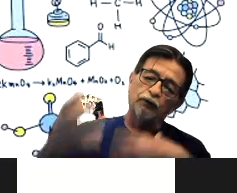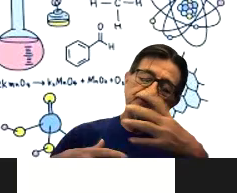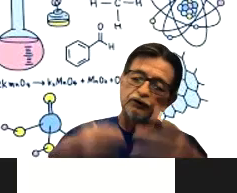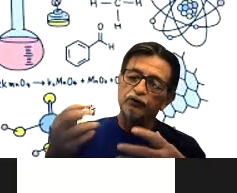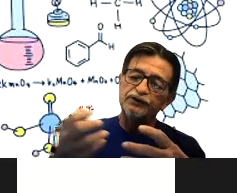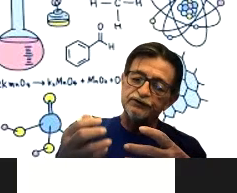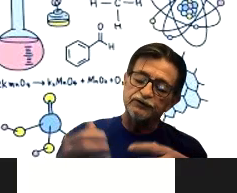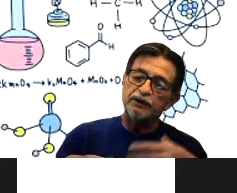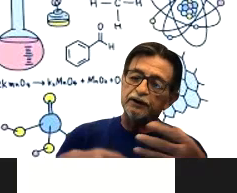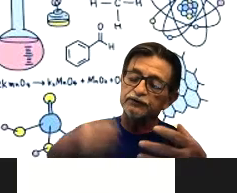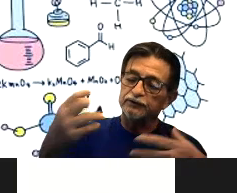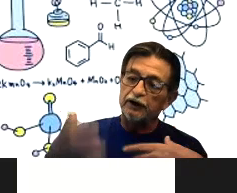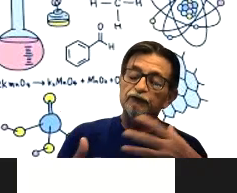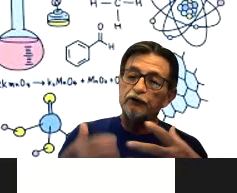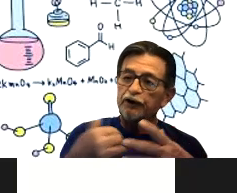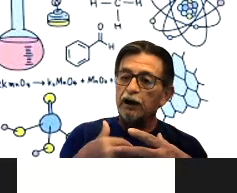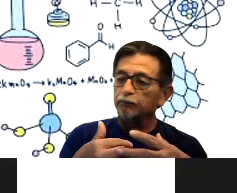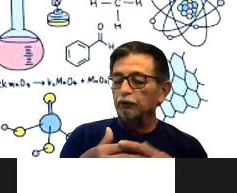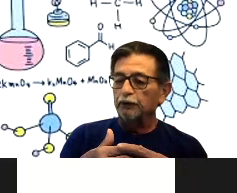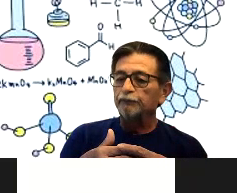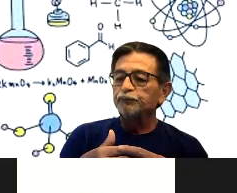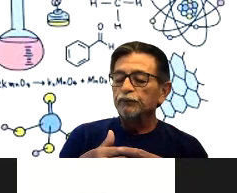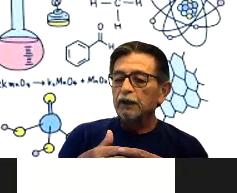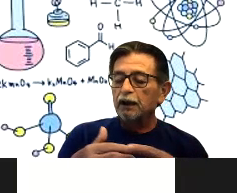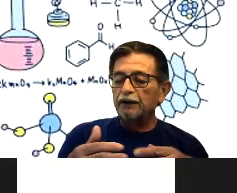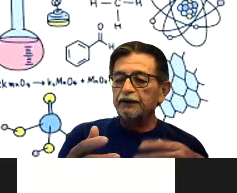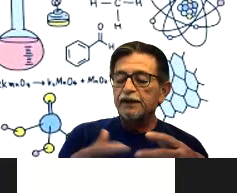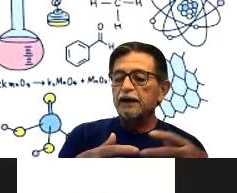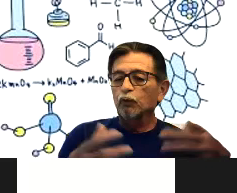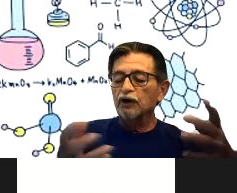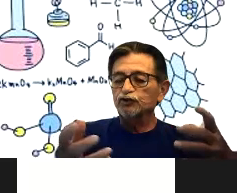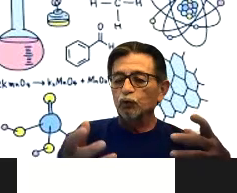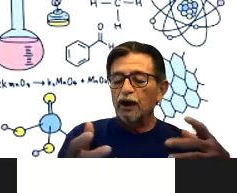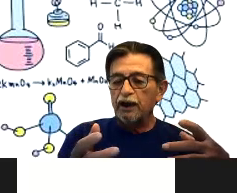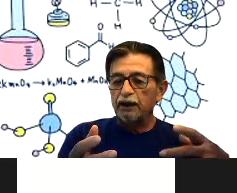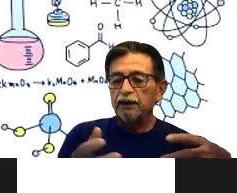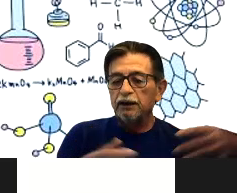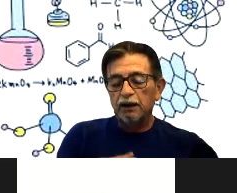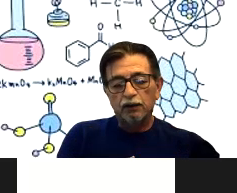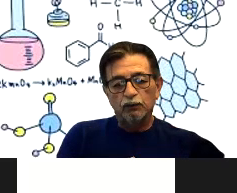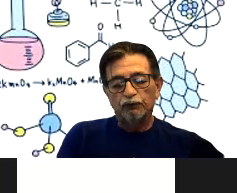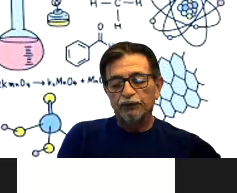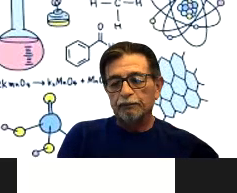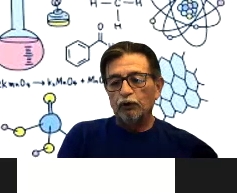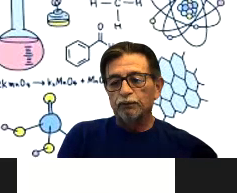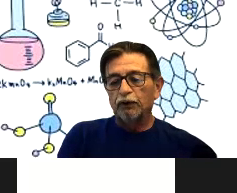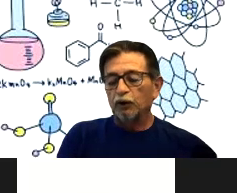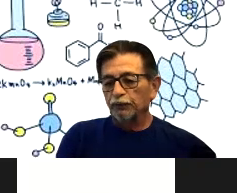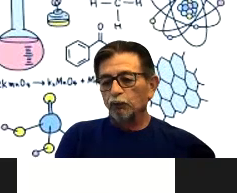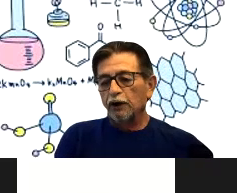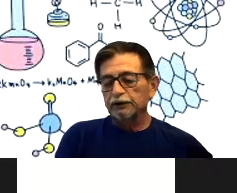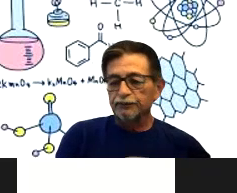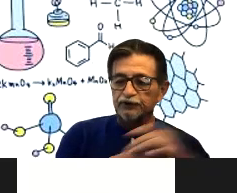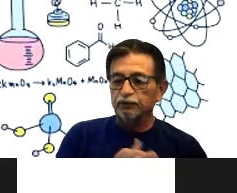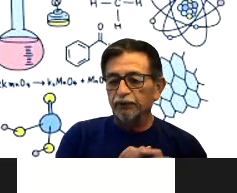of the oils and greases because they're very non-polar. And then they get washed away for the polar part